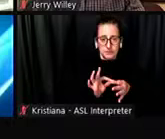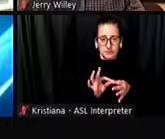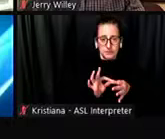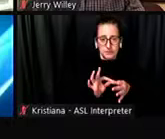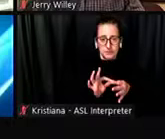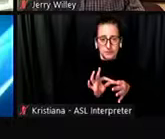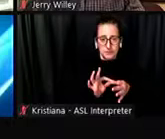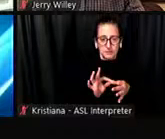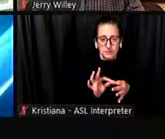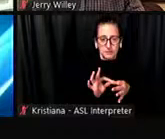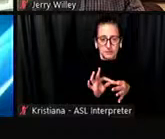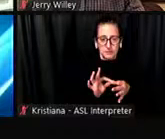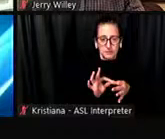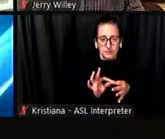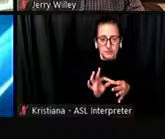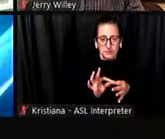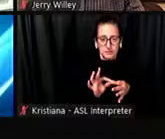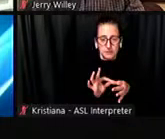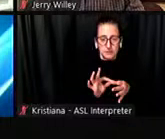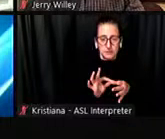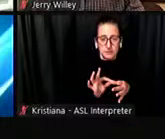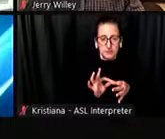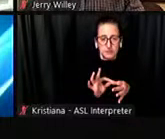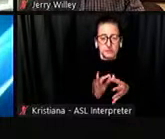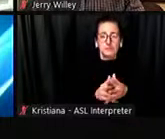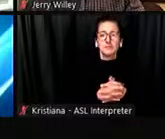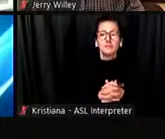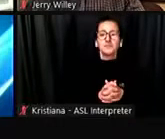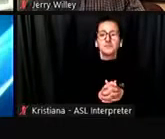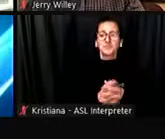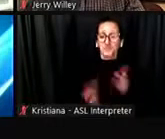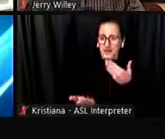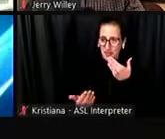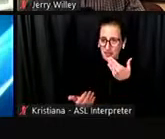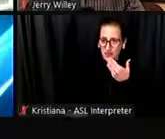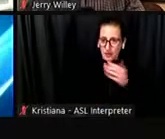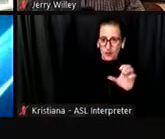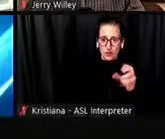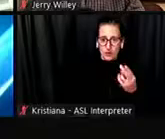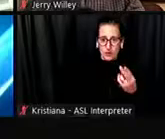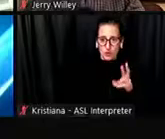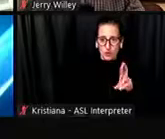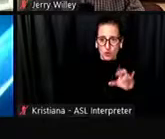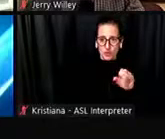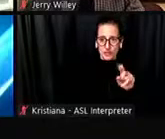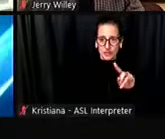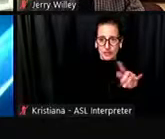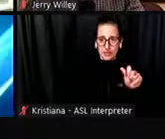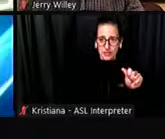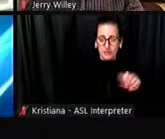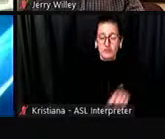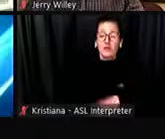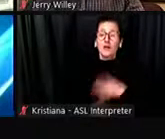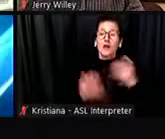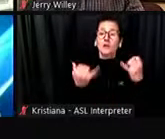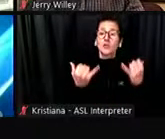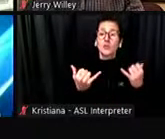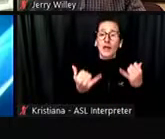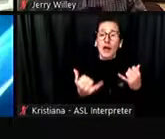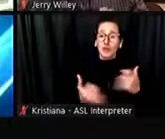a inglés. Gracias. Gracias, Christina. And now, the exciting Jack